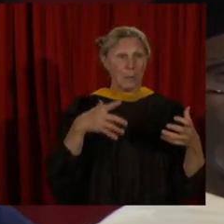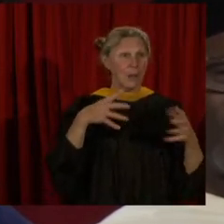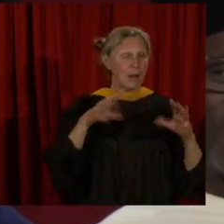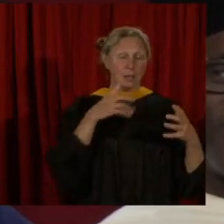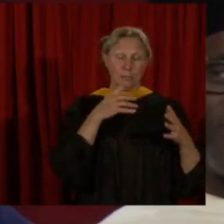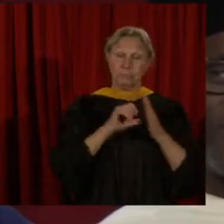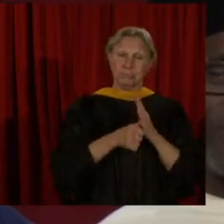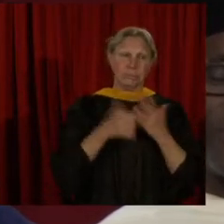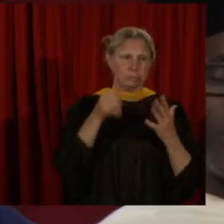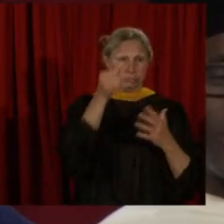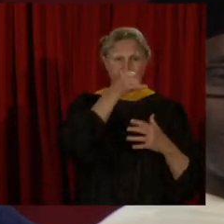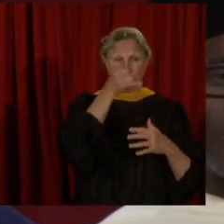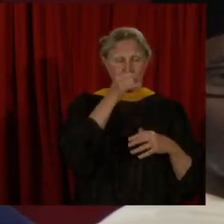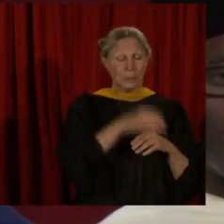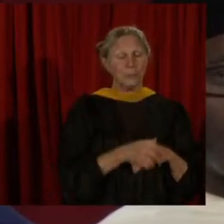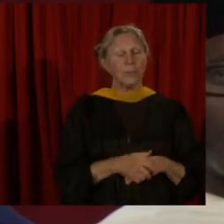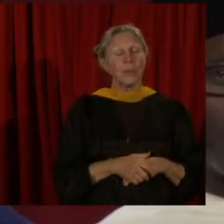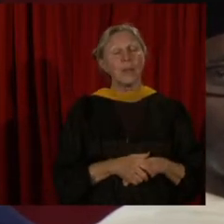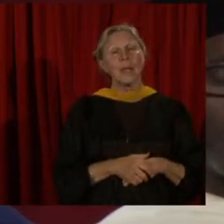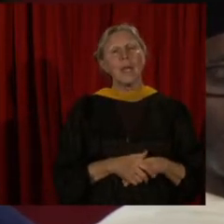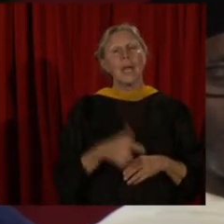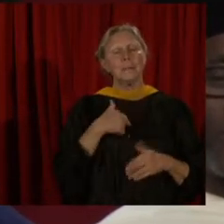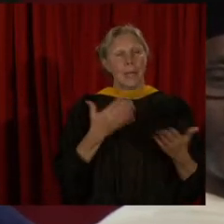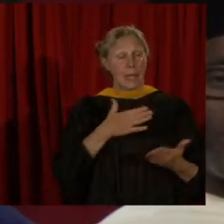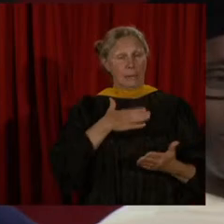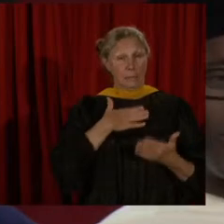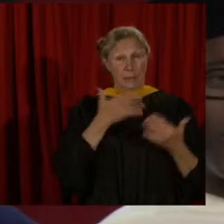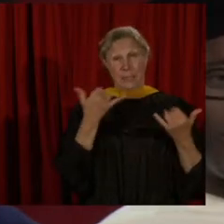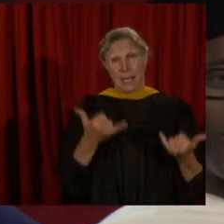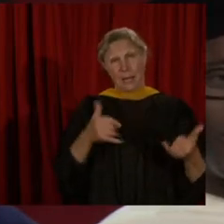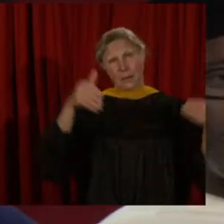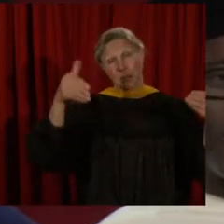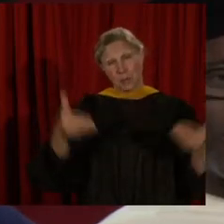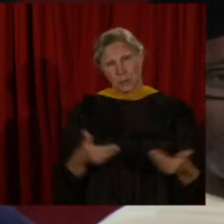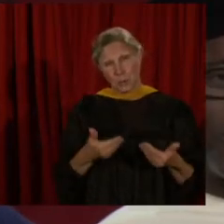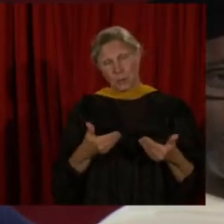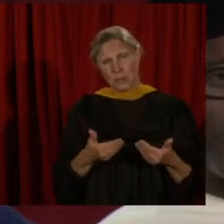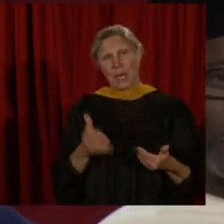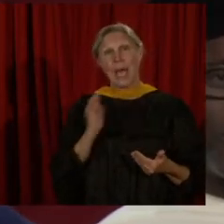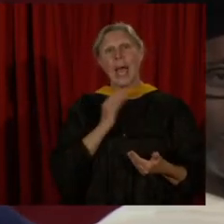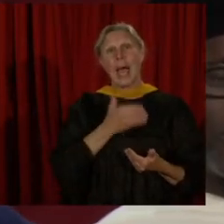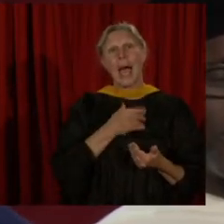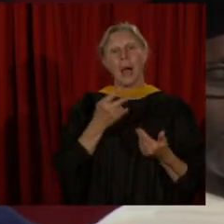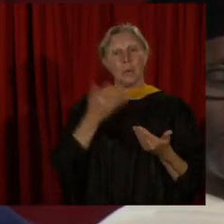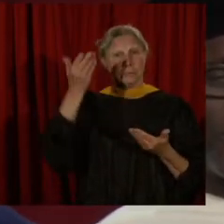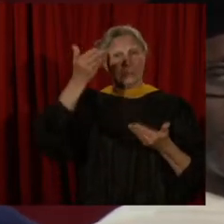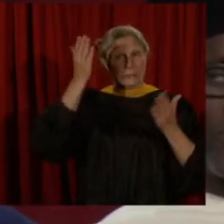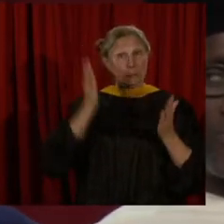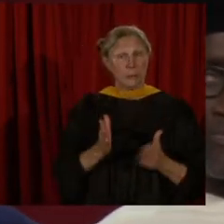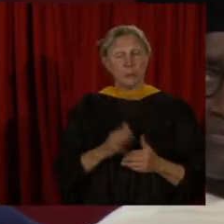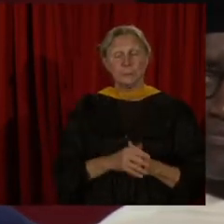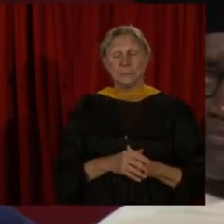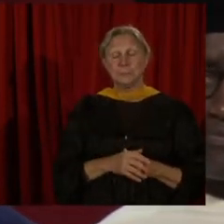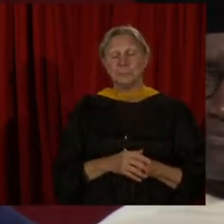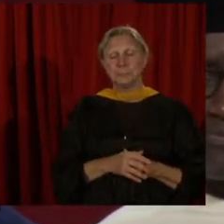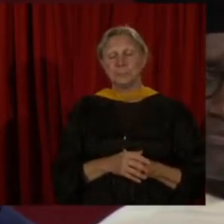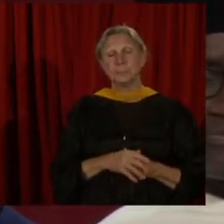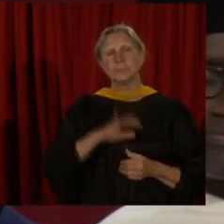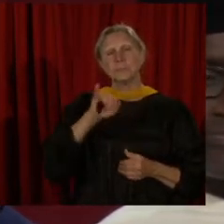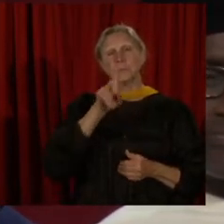class. It's my pleasure to introduce to you our guest speaker,